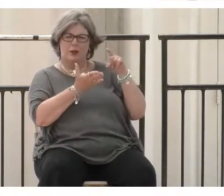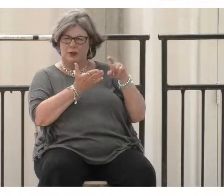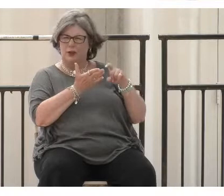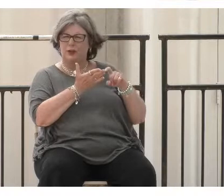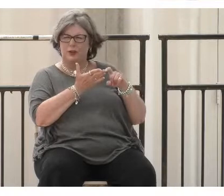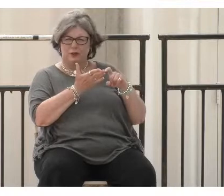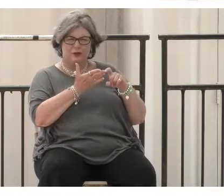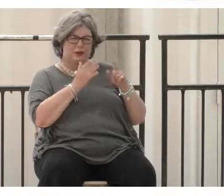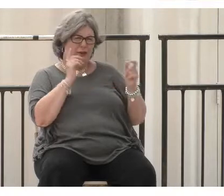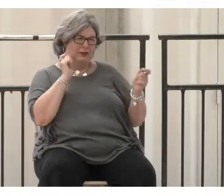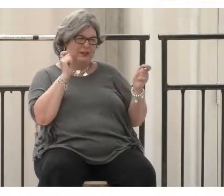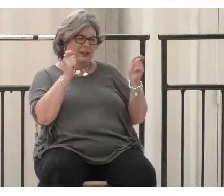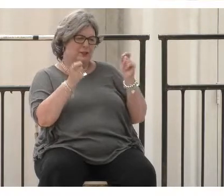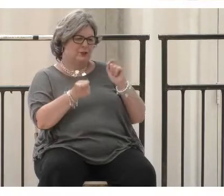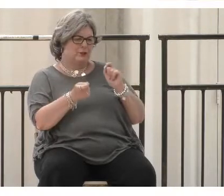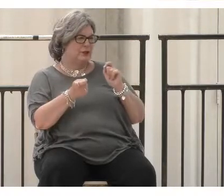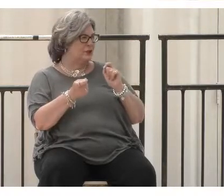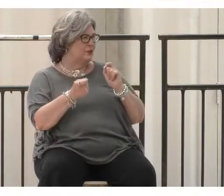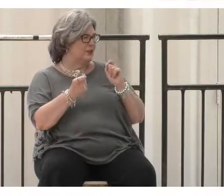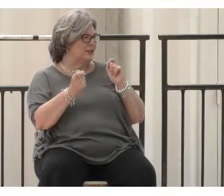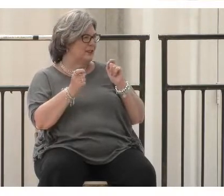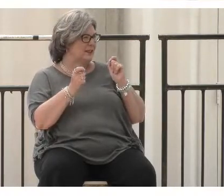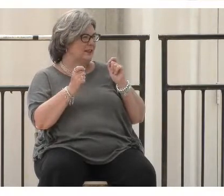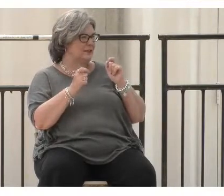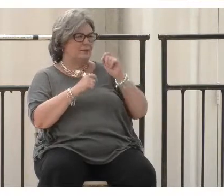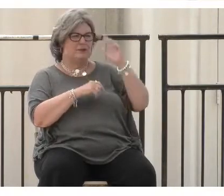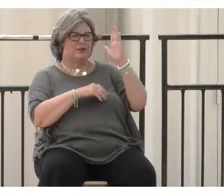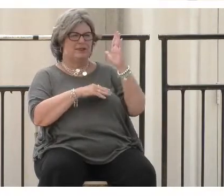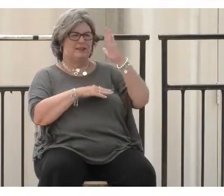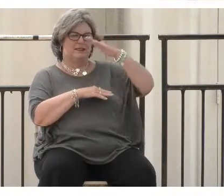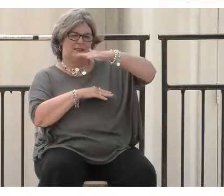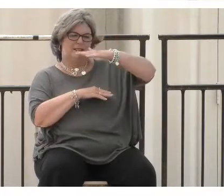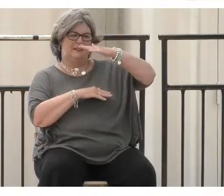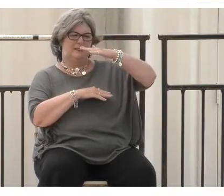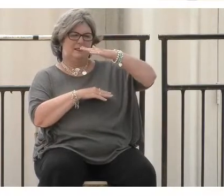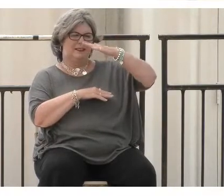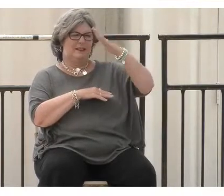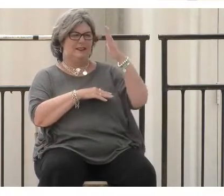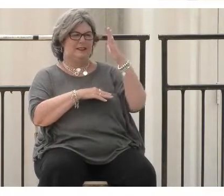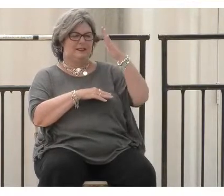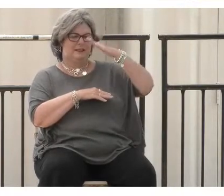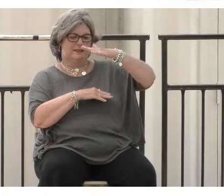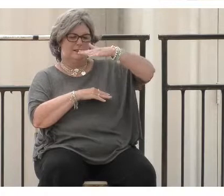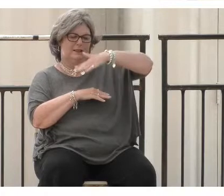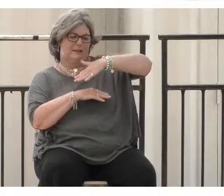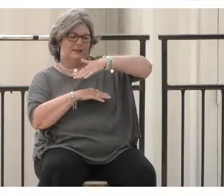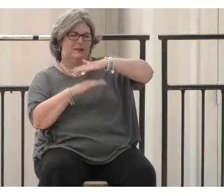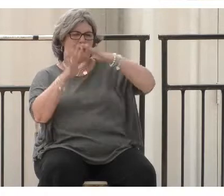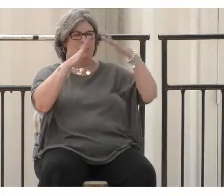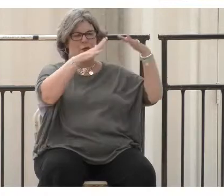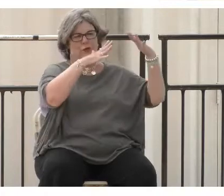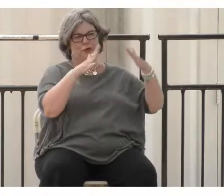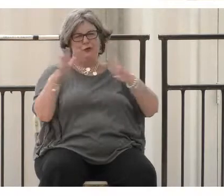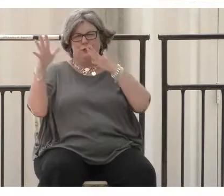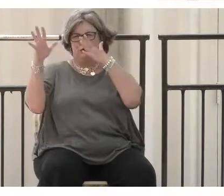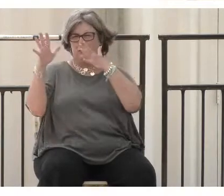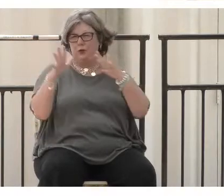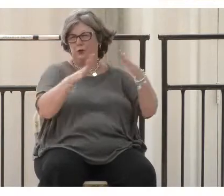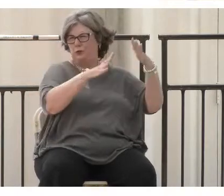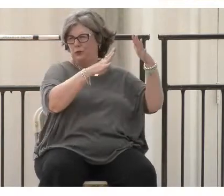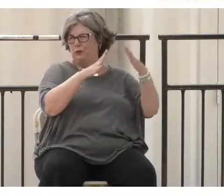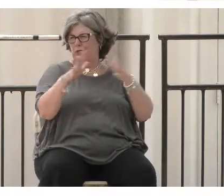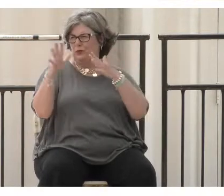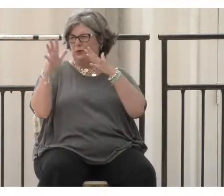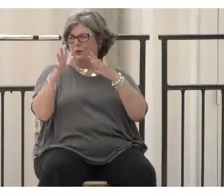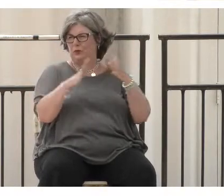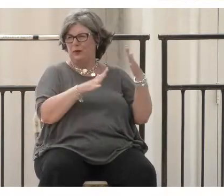it switches in between a slanted structure roof and a vertical. That vertical is reference to the wind tower structures, which